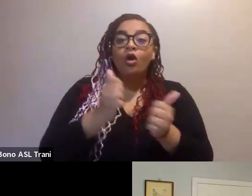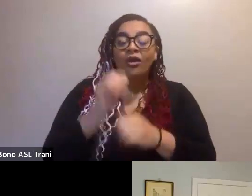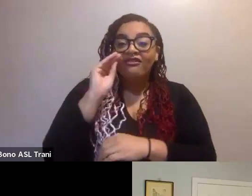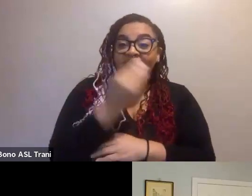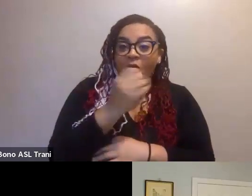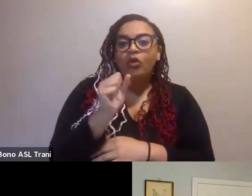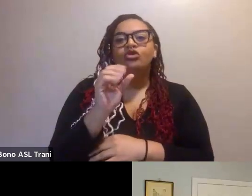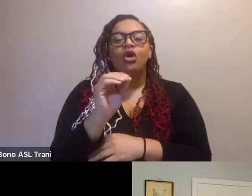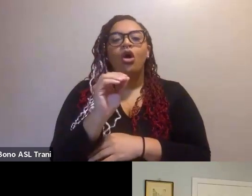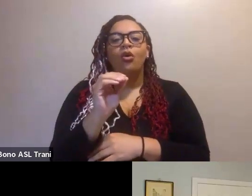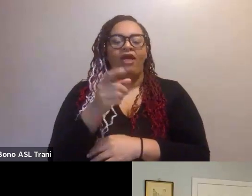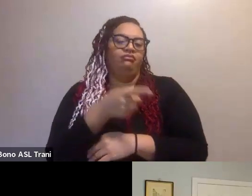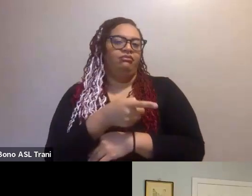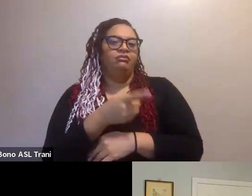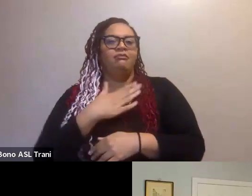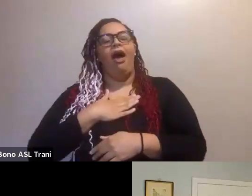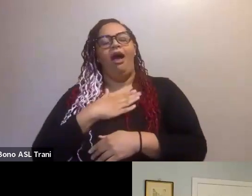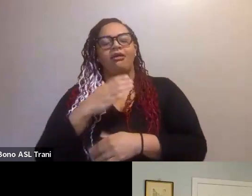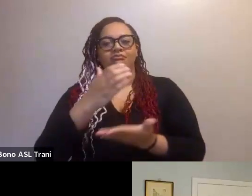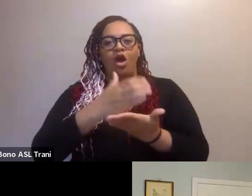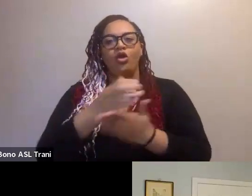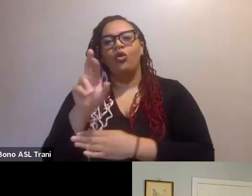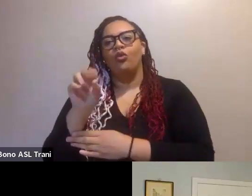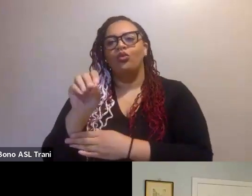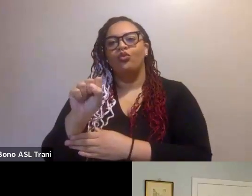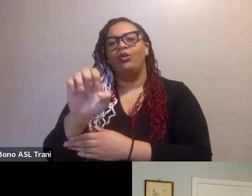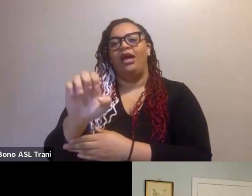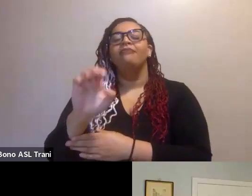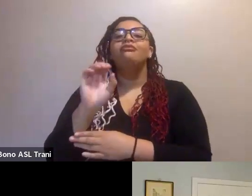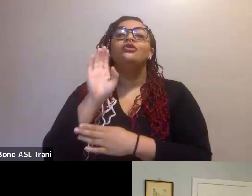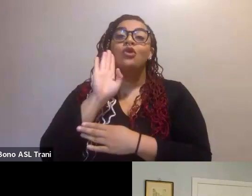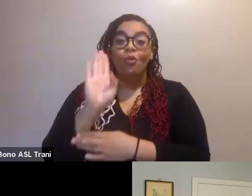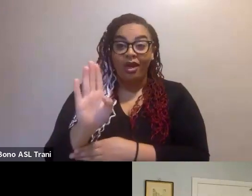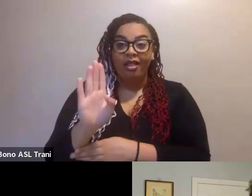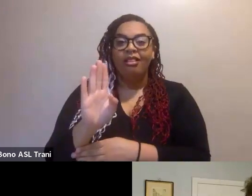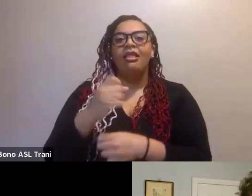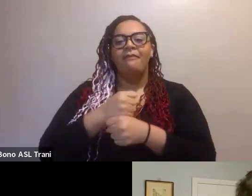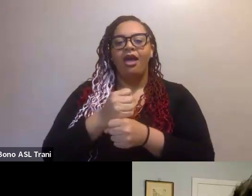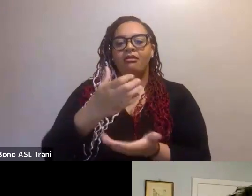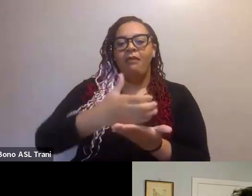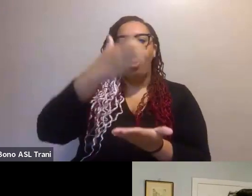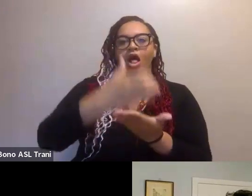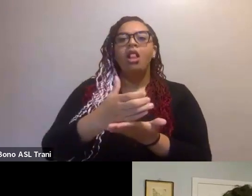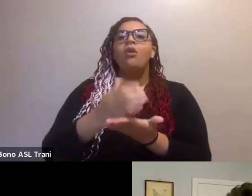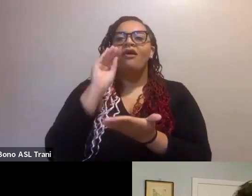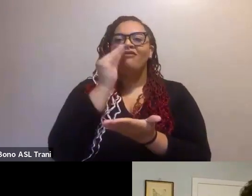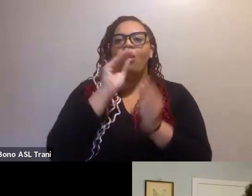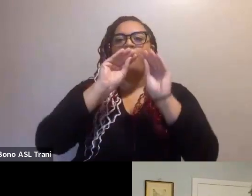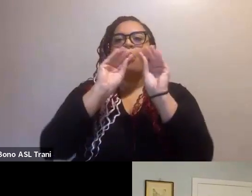to do like this is rosé. So I'm going to do like a rosé bouquet. Oh, it rhymes. Perfect. And I'm going to show you guys how to do